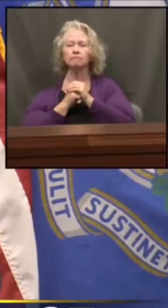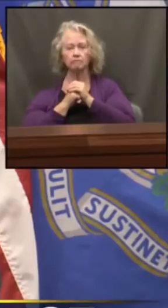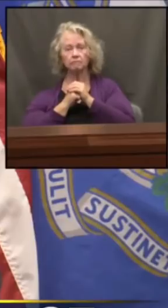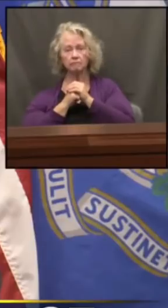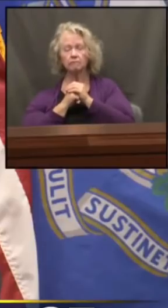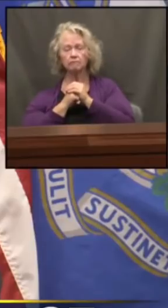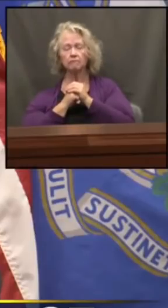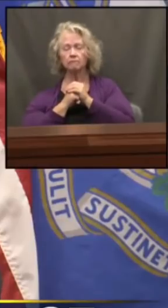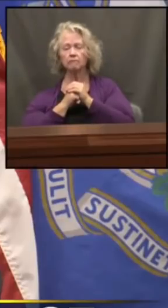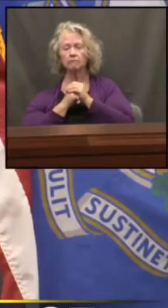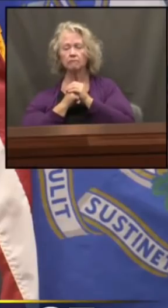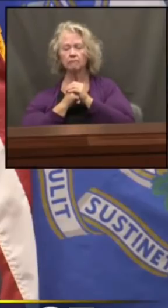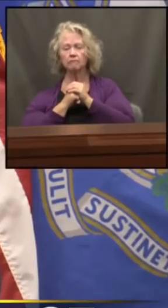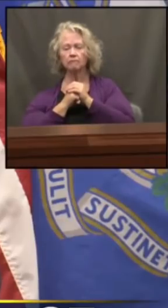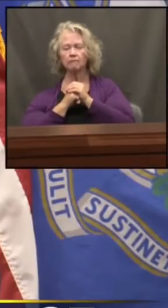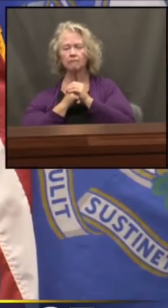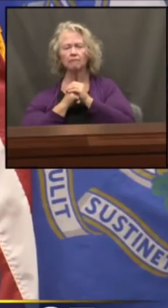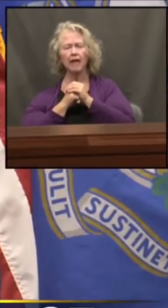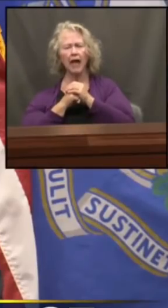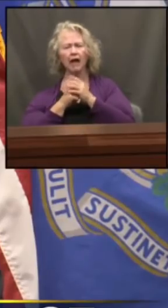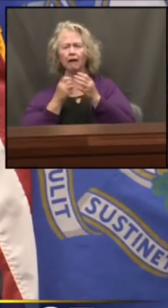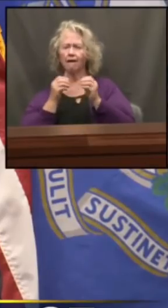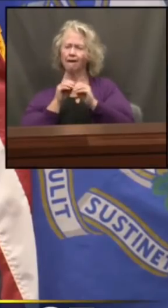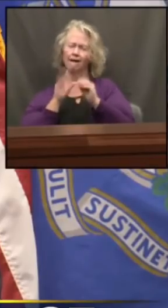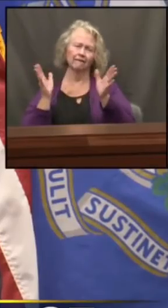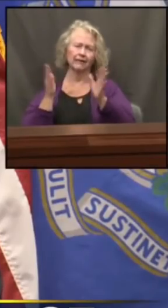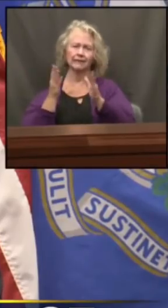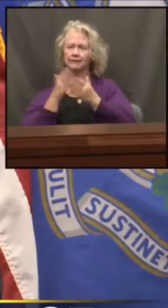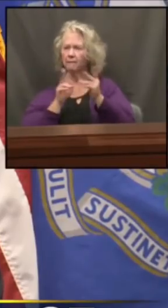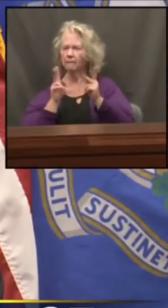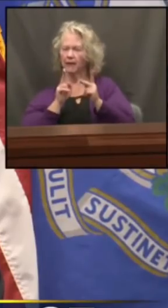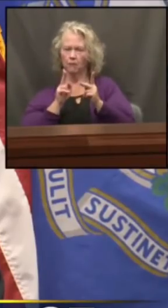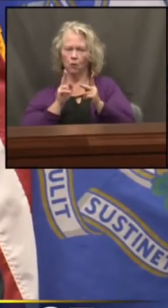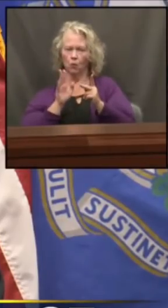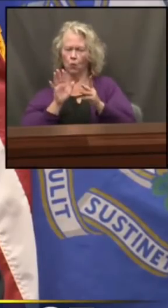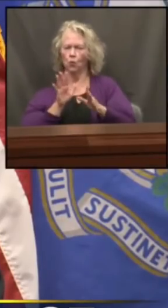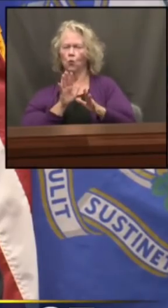there's some really raw emotions. You've seen it.